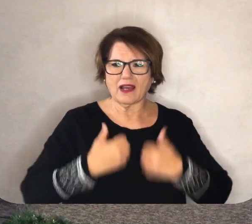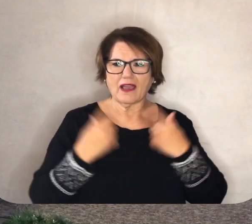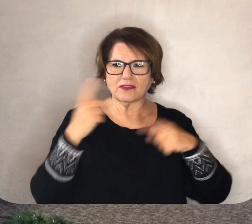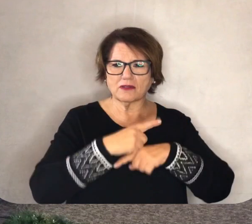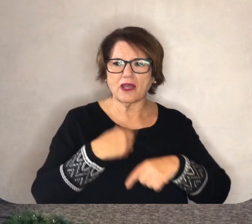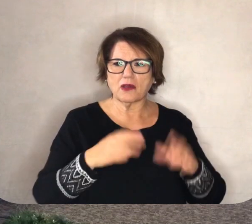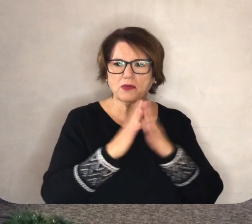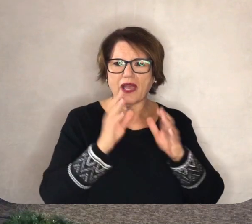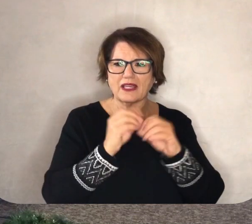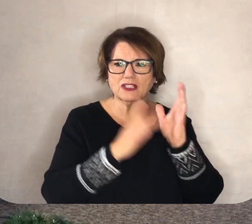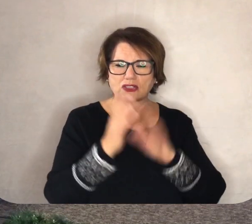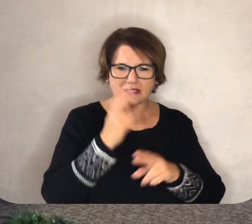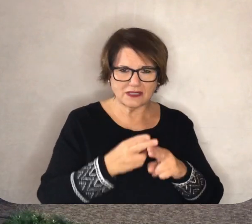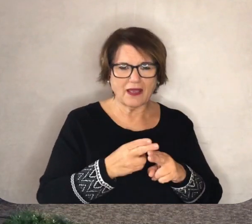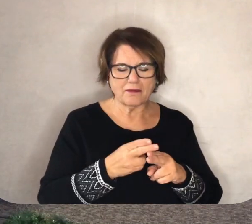pray this in Jesus' name.